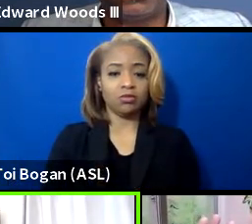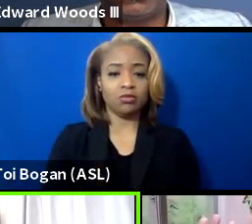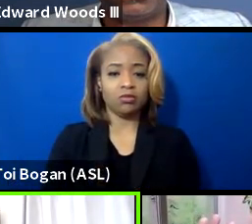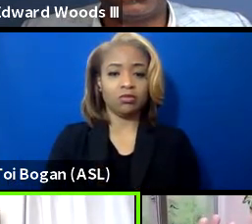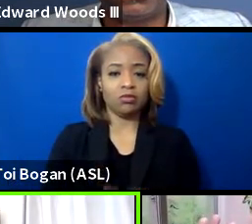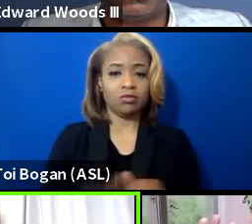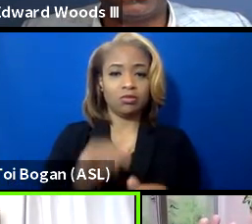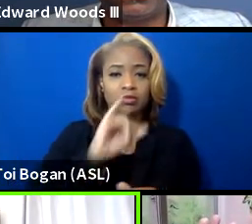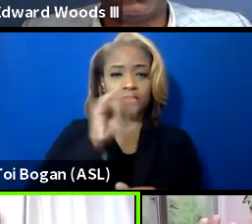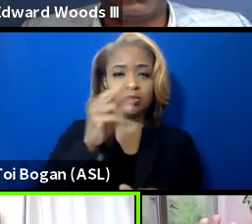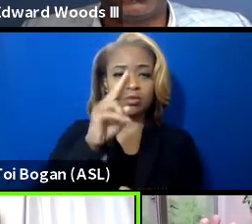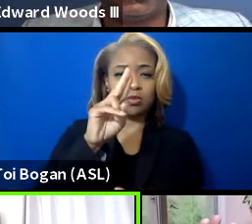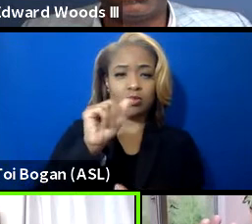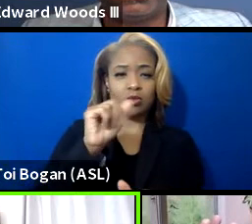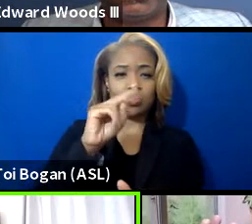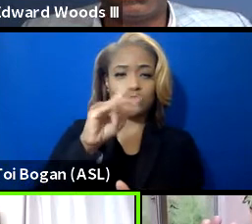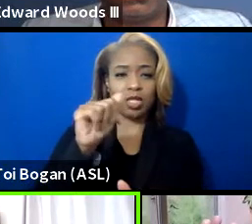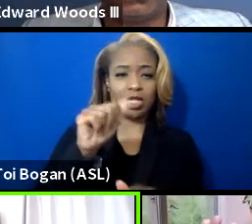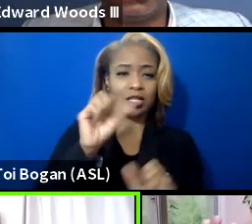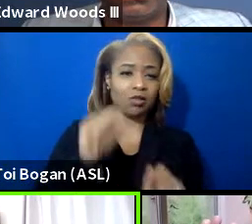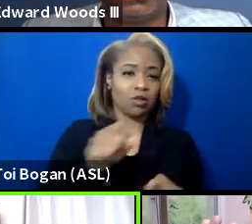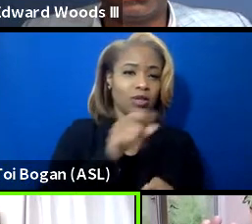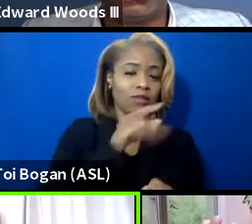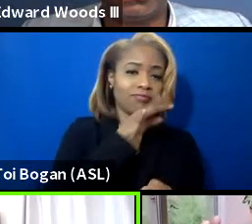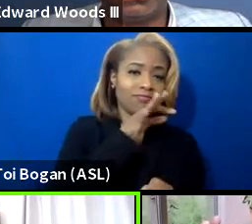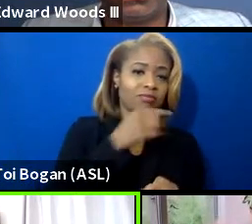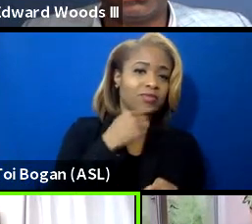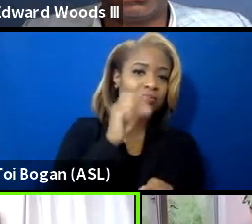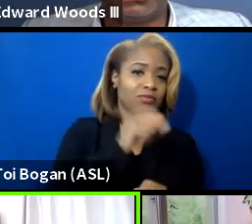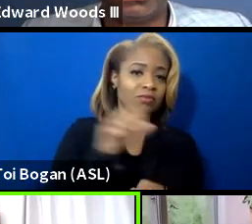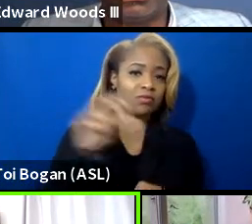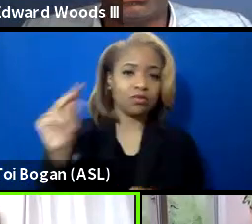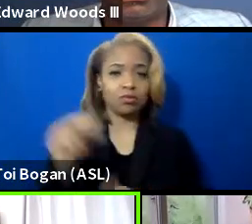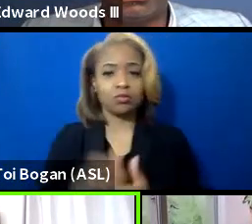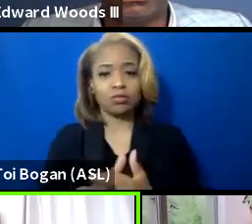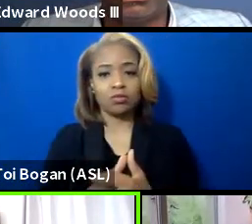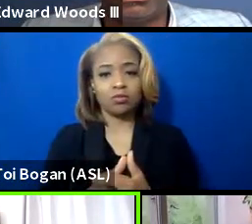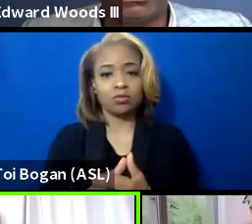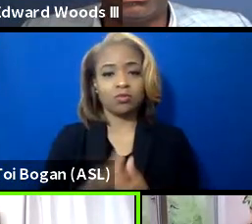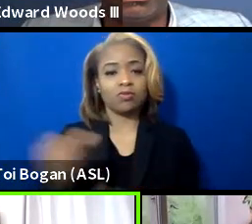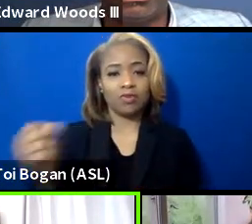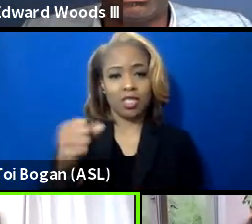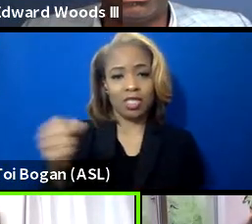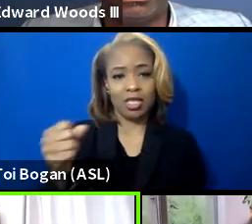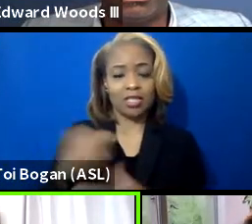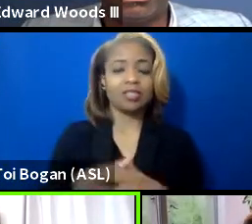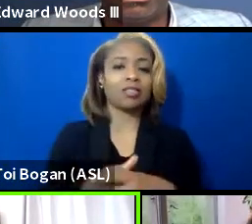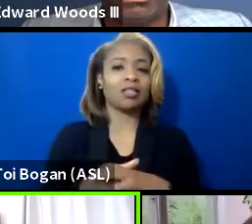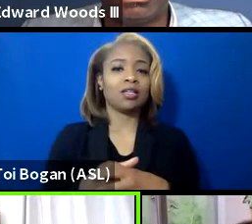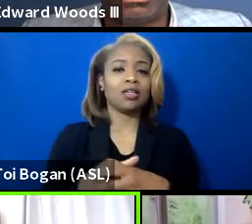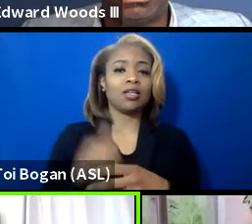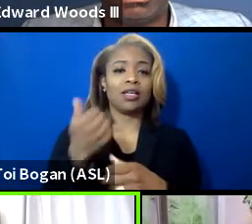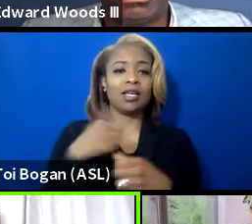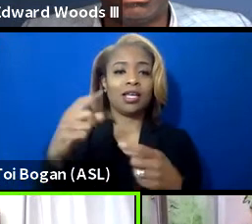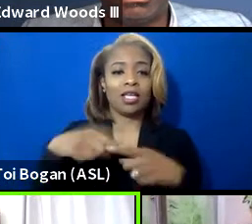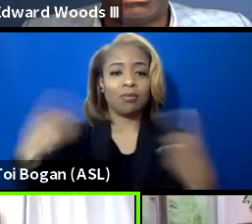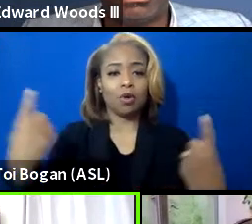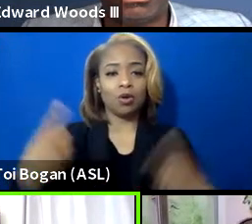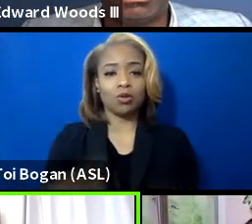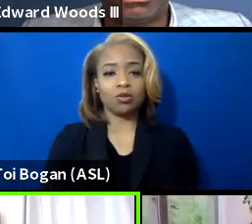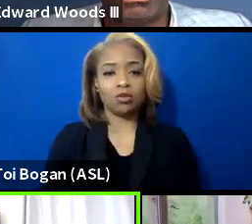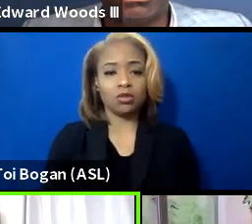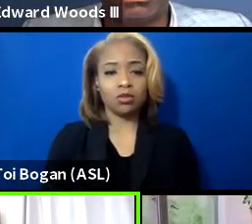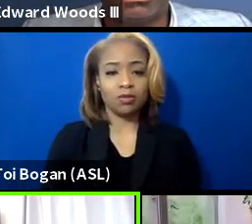And Juanita, you can give a verbal indication. Yes. Okay. All those opposed?